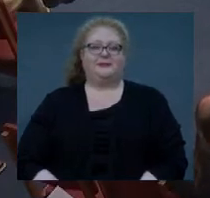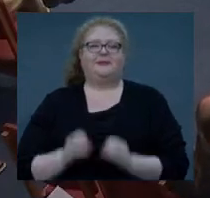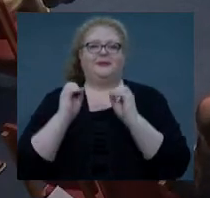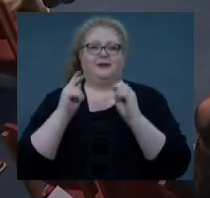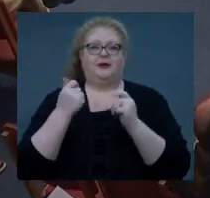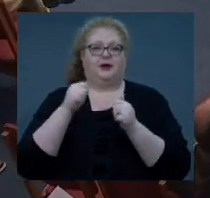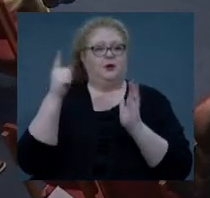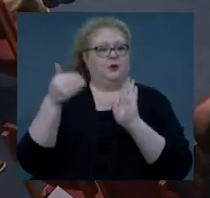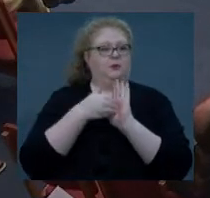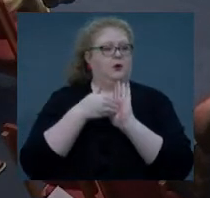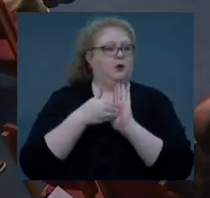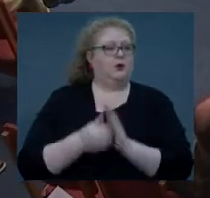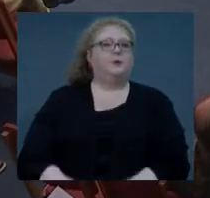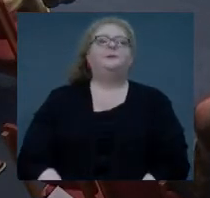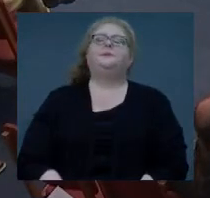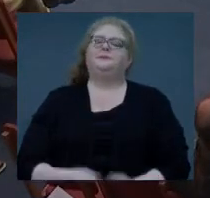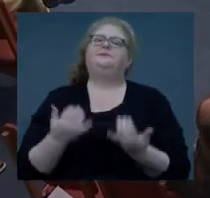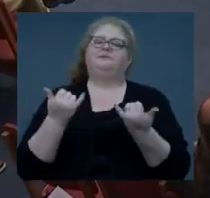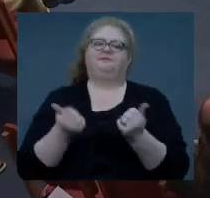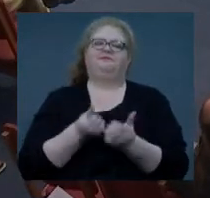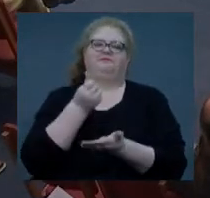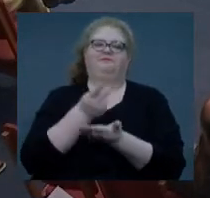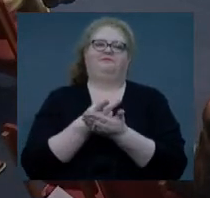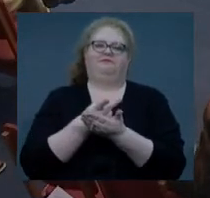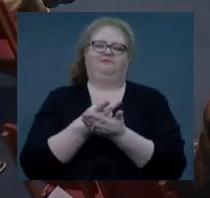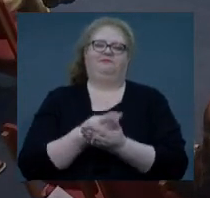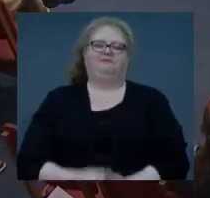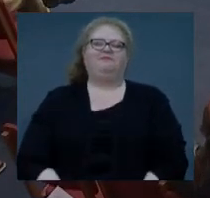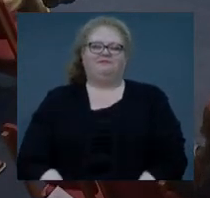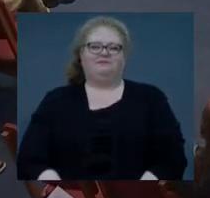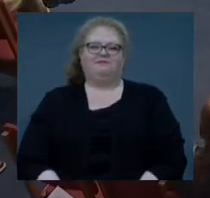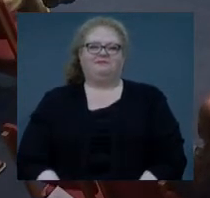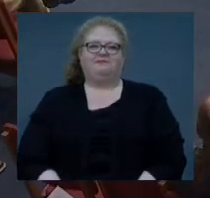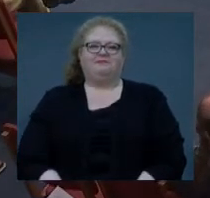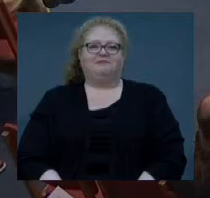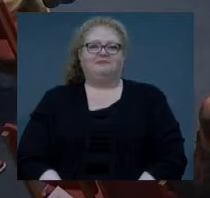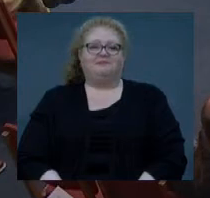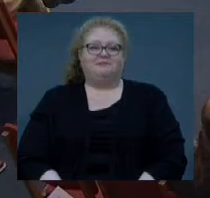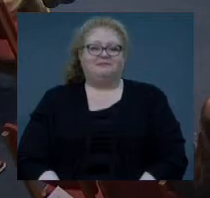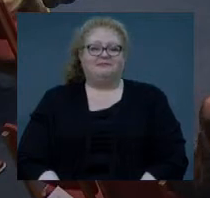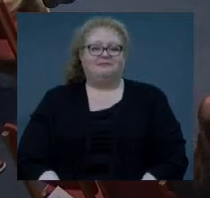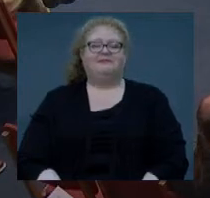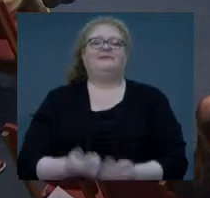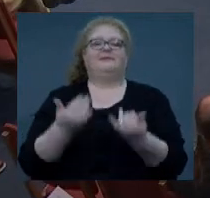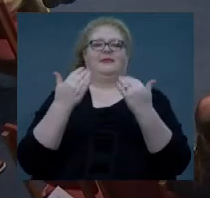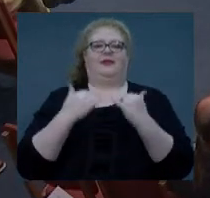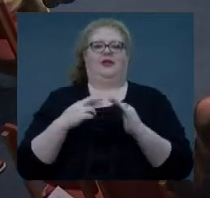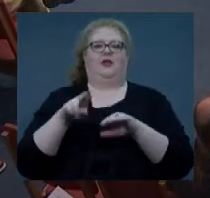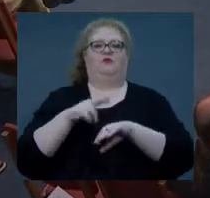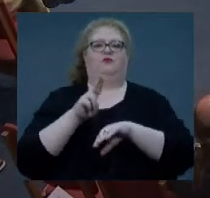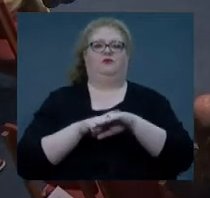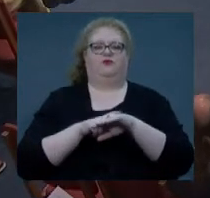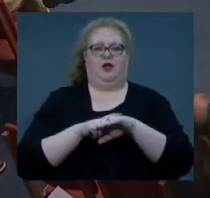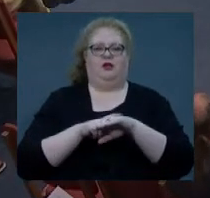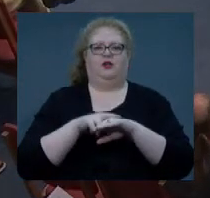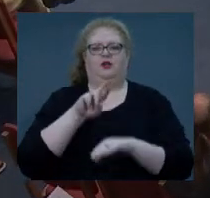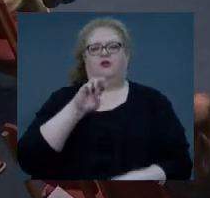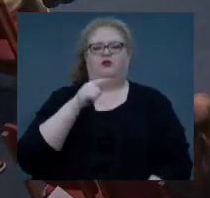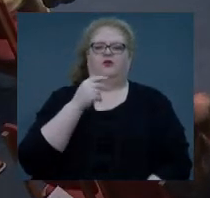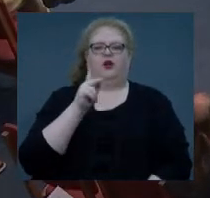Anybody opposed? Consent agenda is approved by consent. And let's go to the regular agenda. If